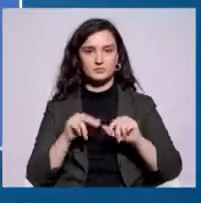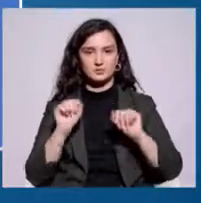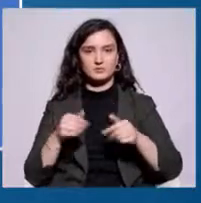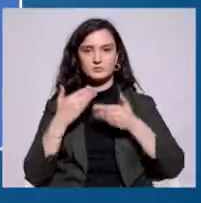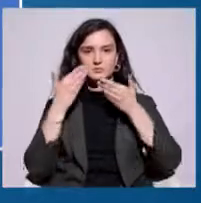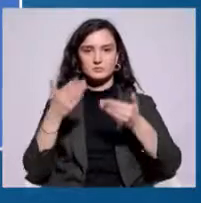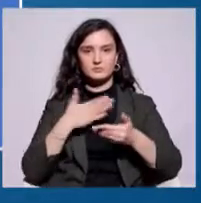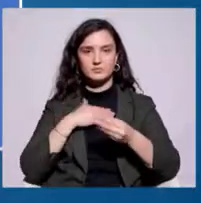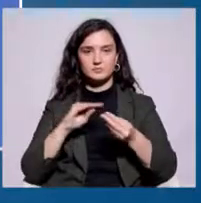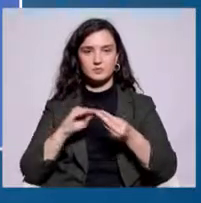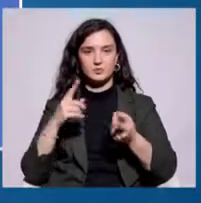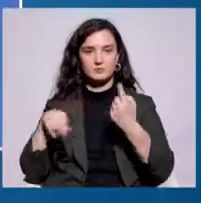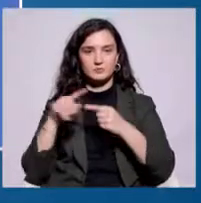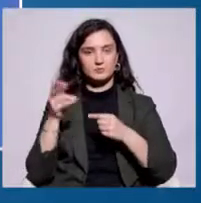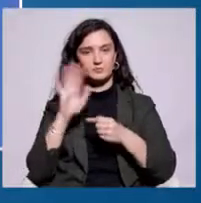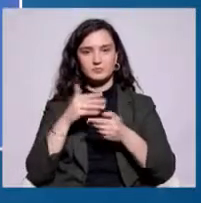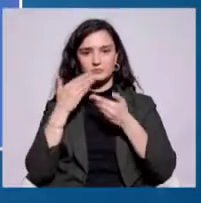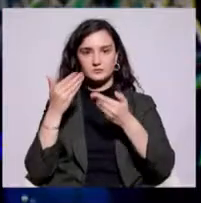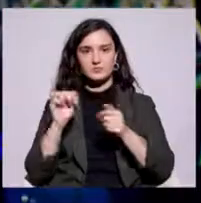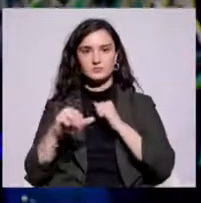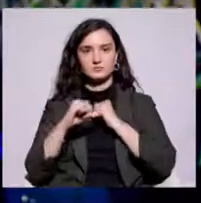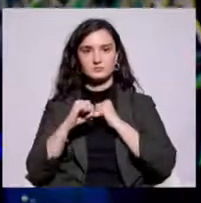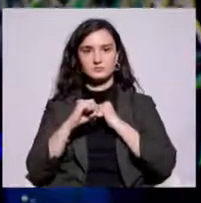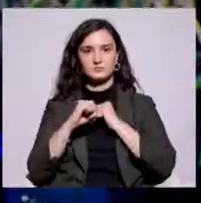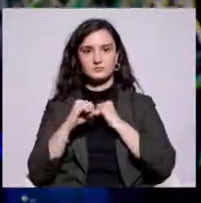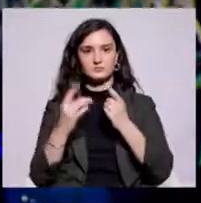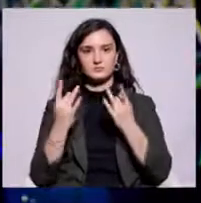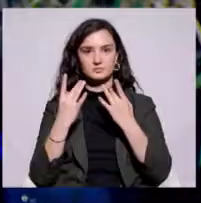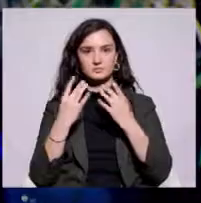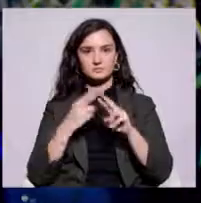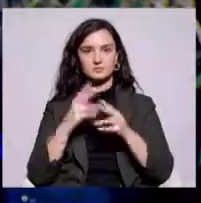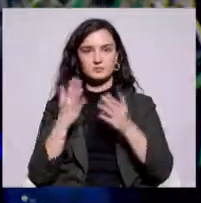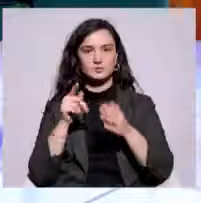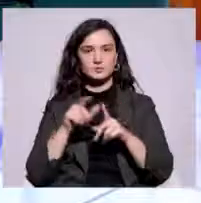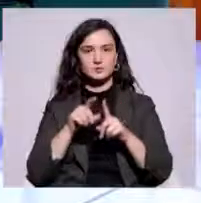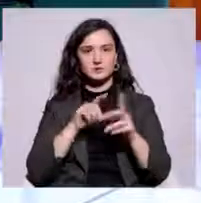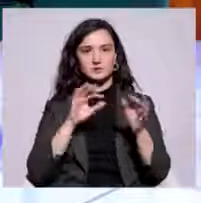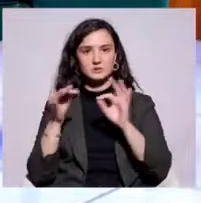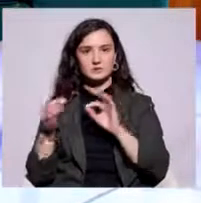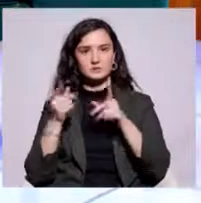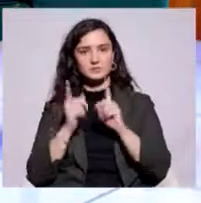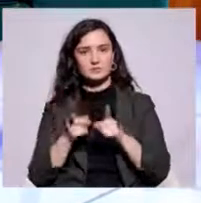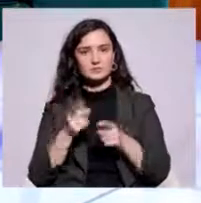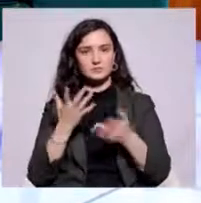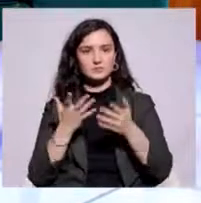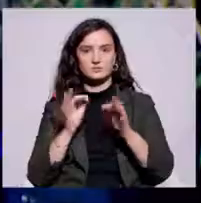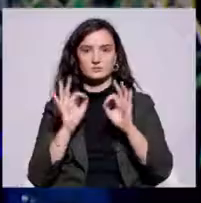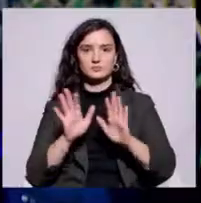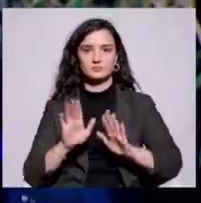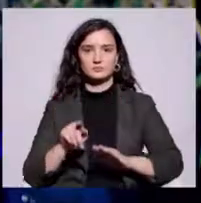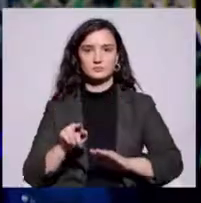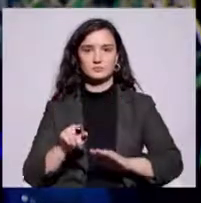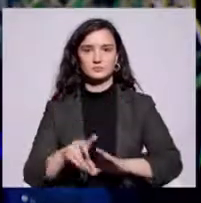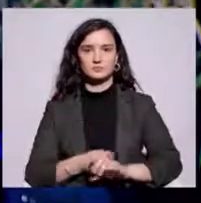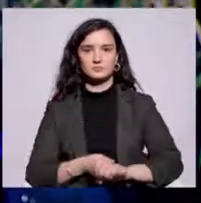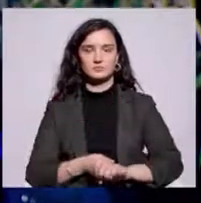we ask our friends? Let's ask them. Can you help me and tell me if this sentence is true or